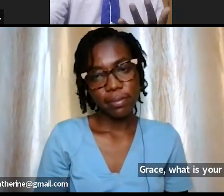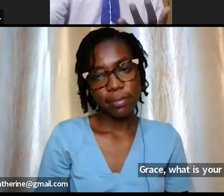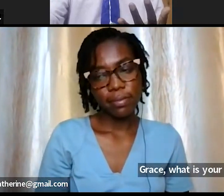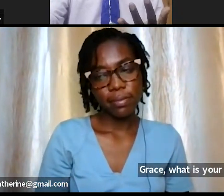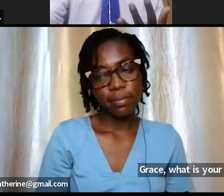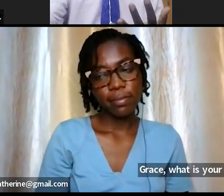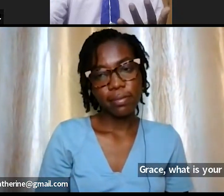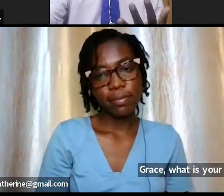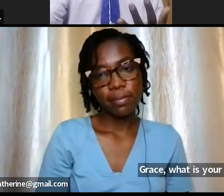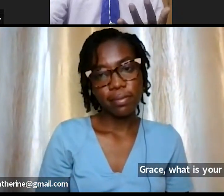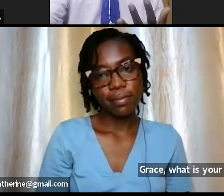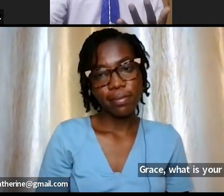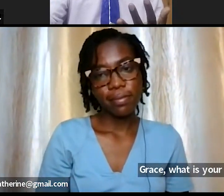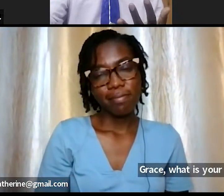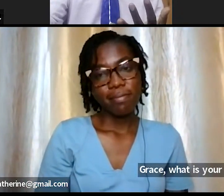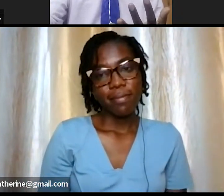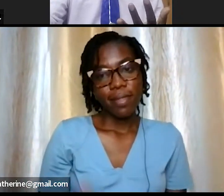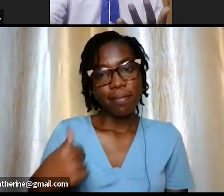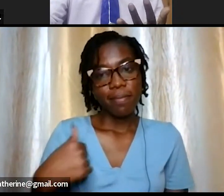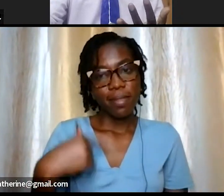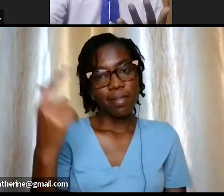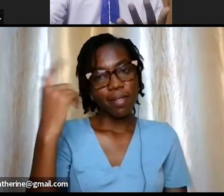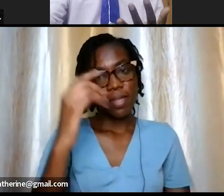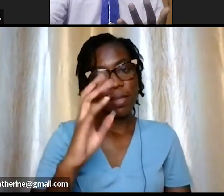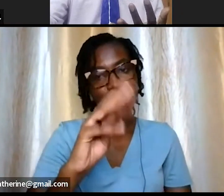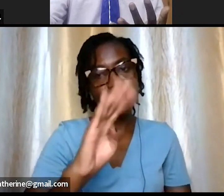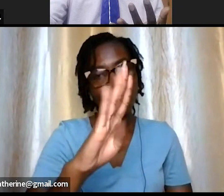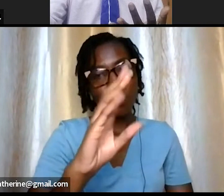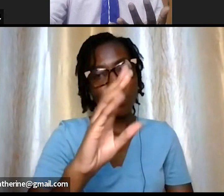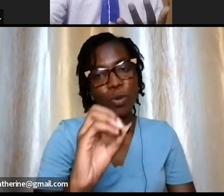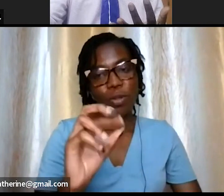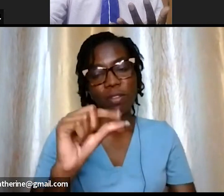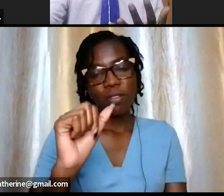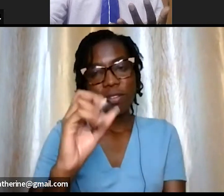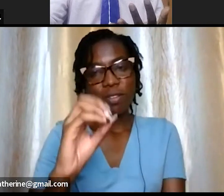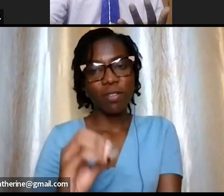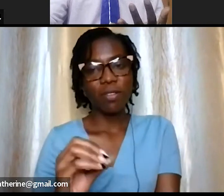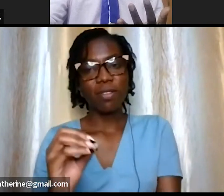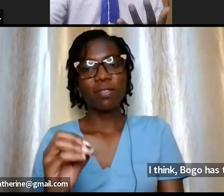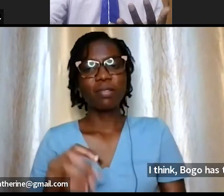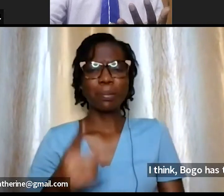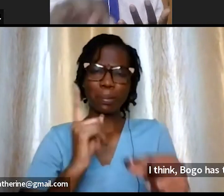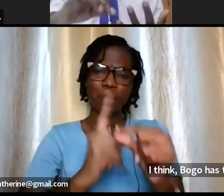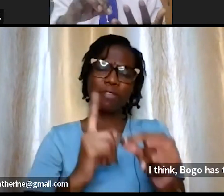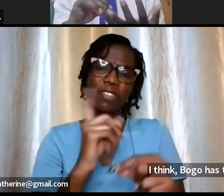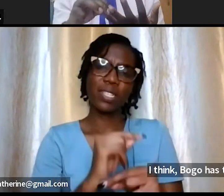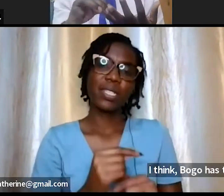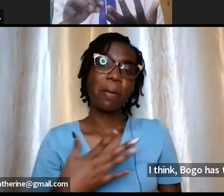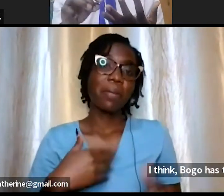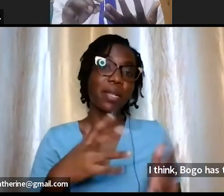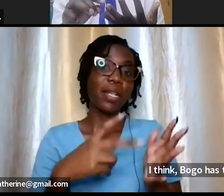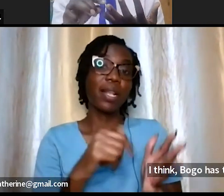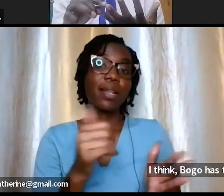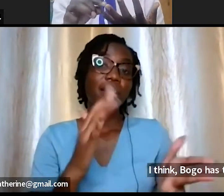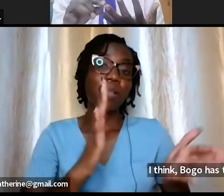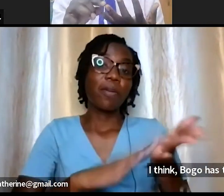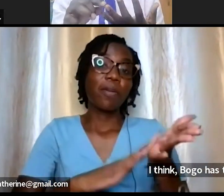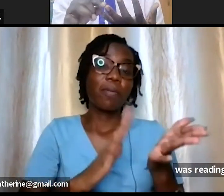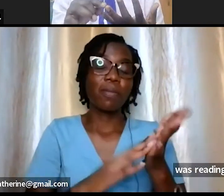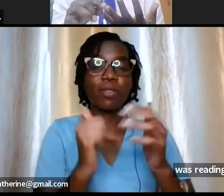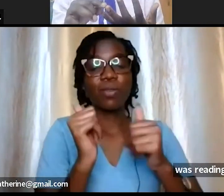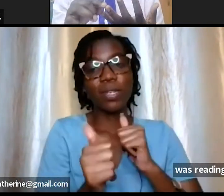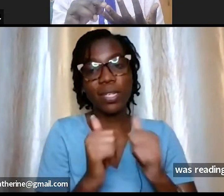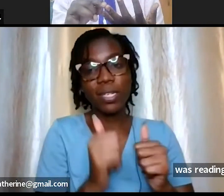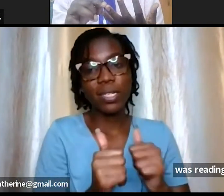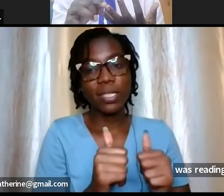I think Mbogo has totally nailed it on that. In fact, I was reading his other comment, which has really